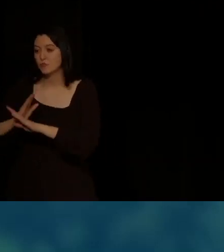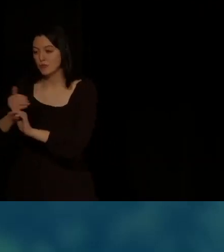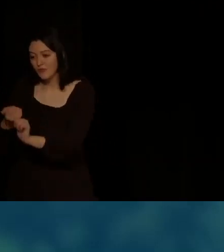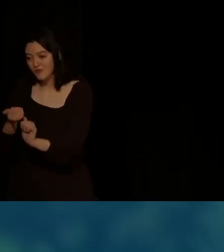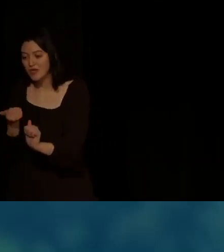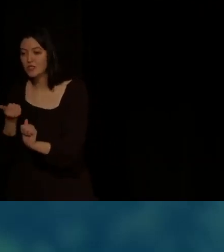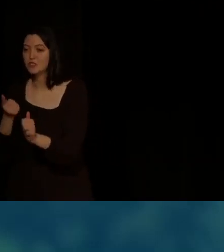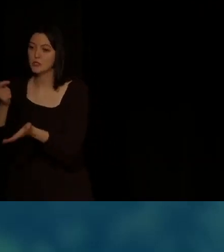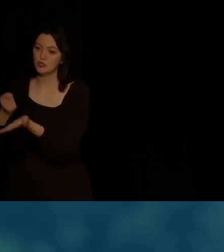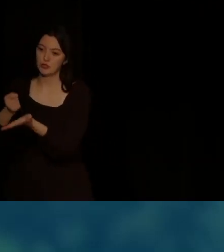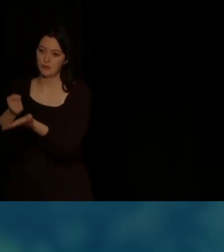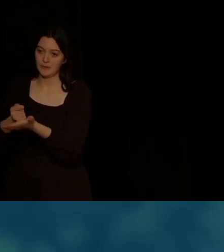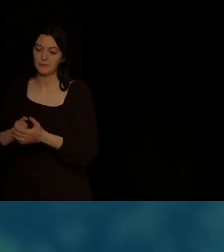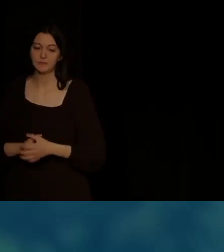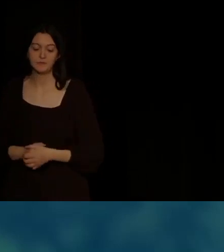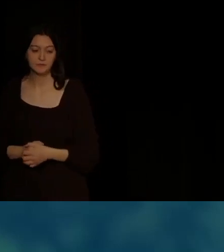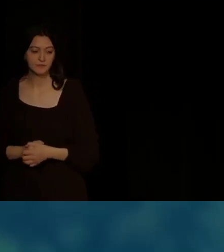treatment.